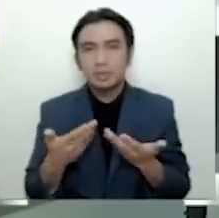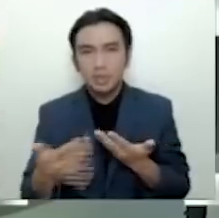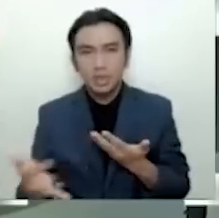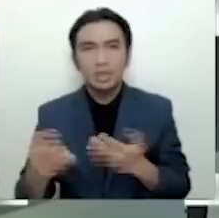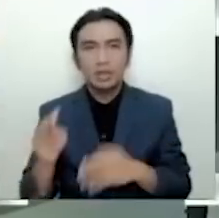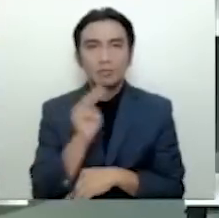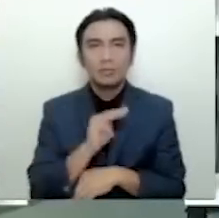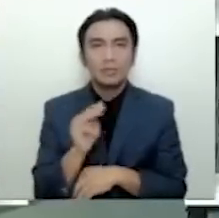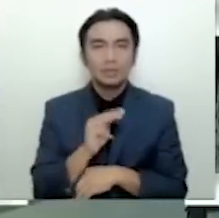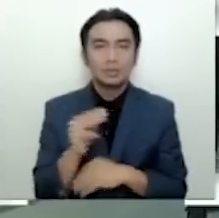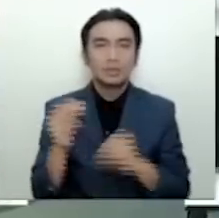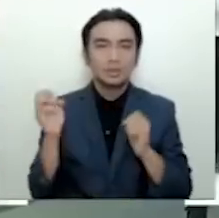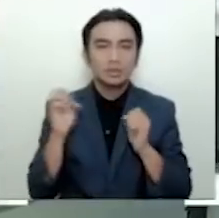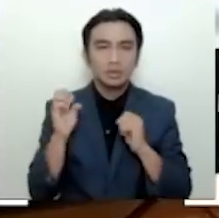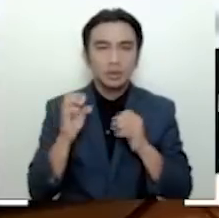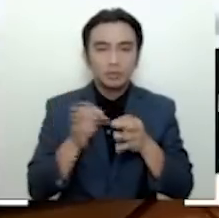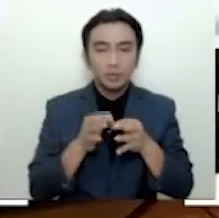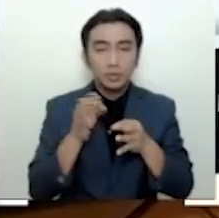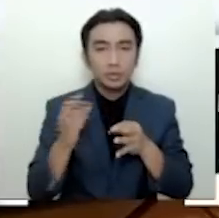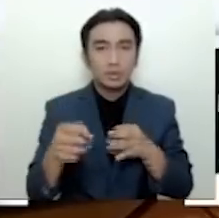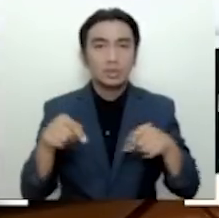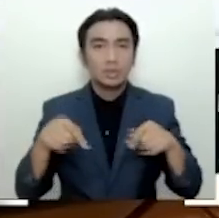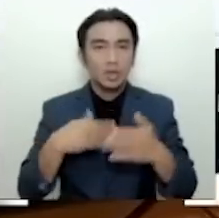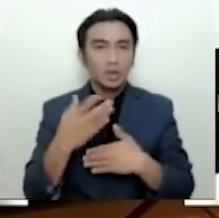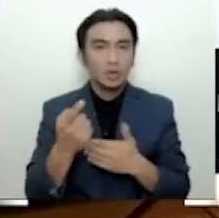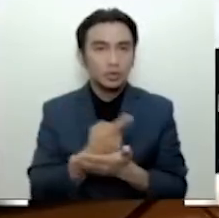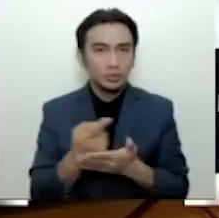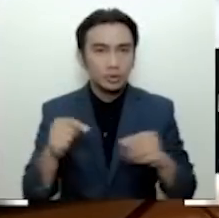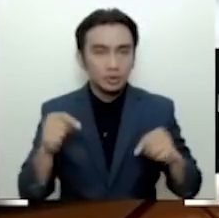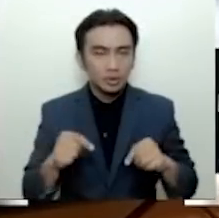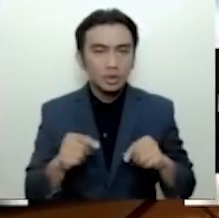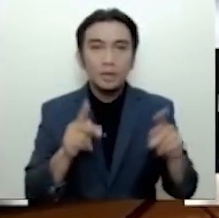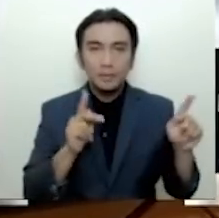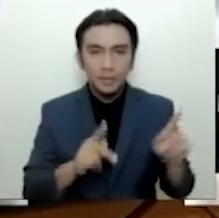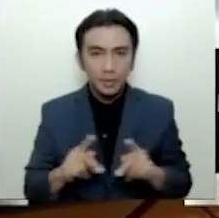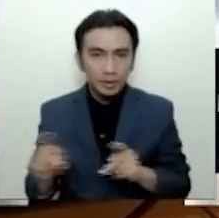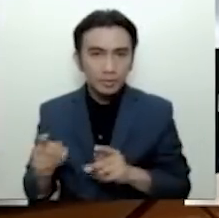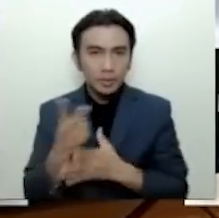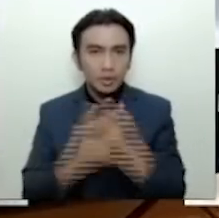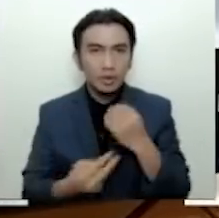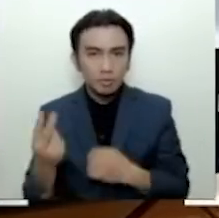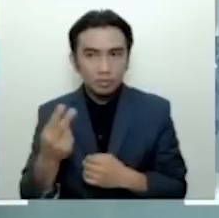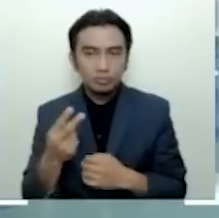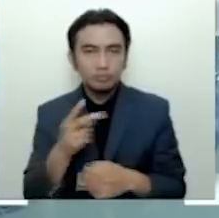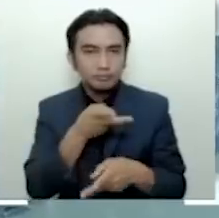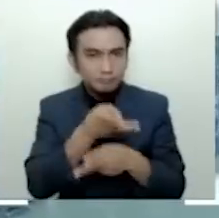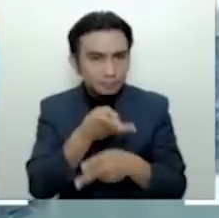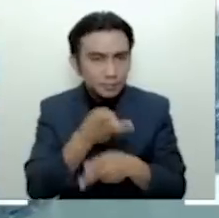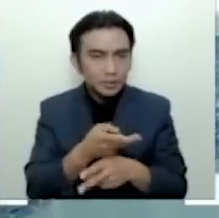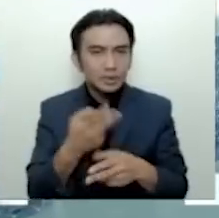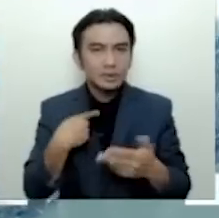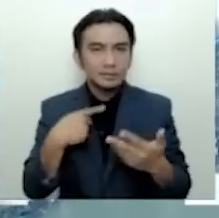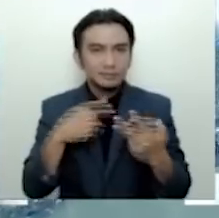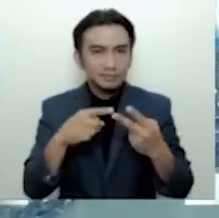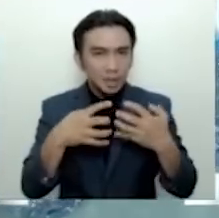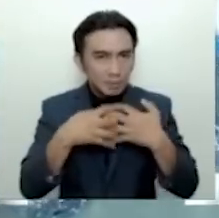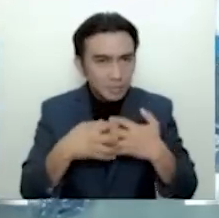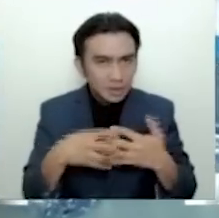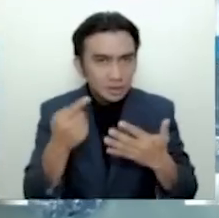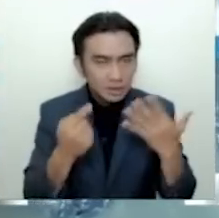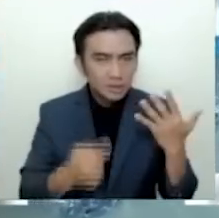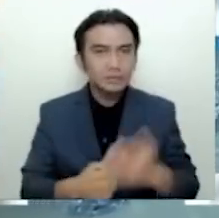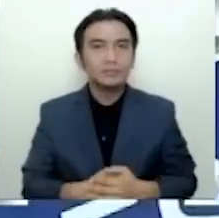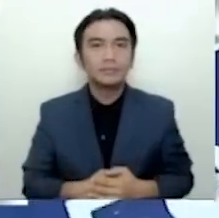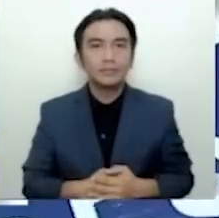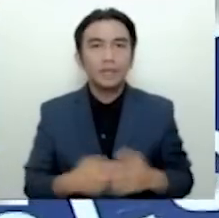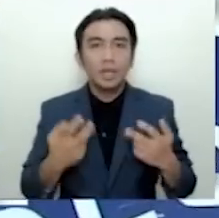really extended Holy Week this year. So the preparation is both in terms of the manpower, in terms of the equipment. May mga nakahanda ring malasakit